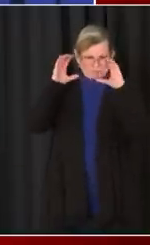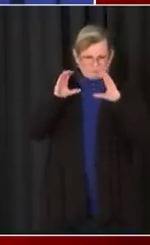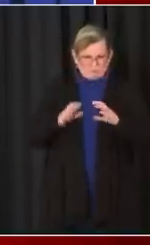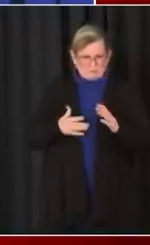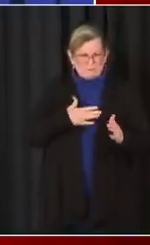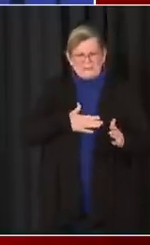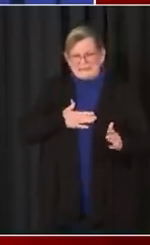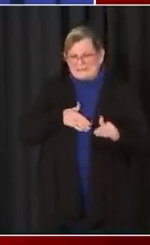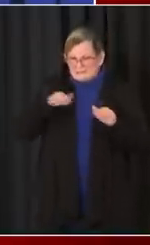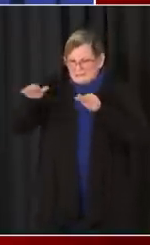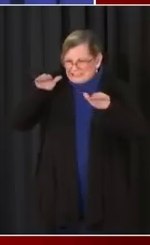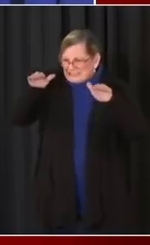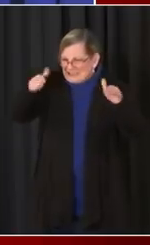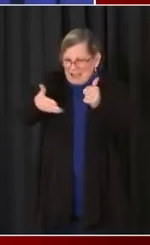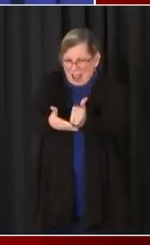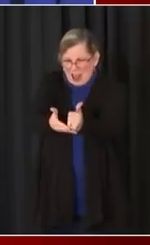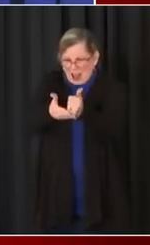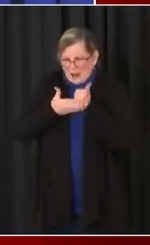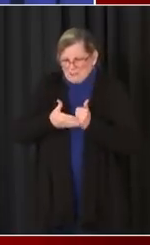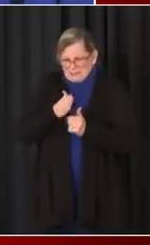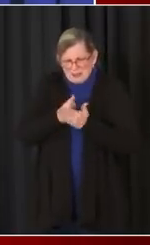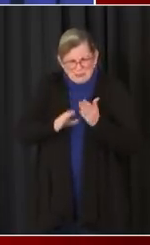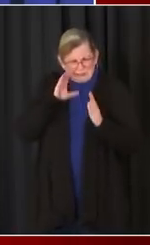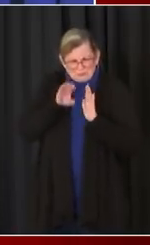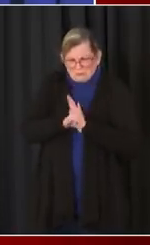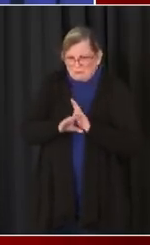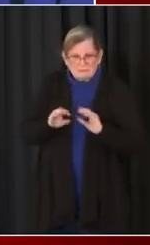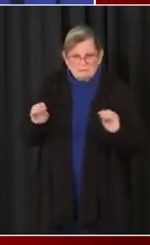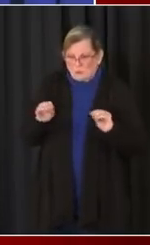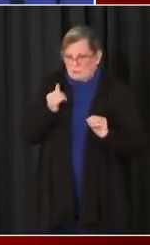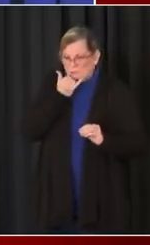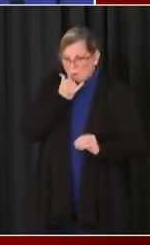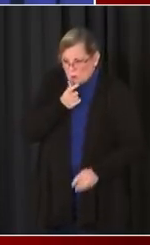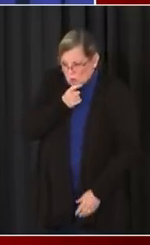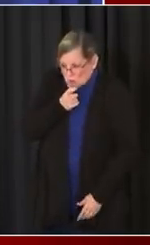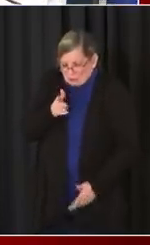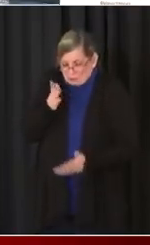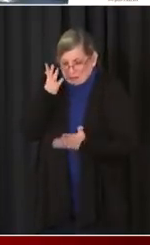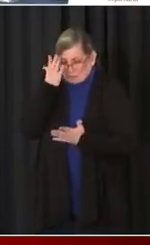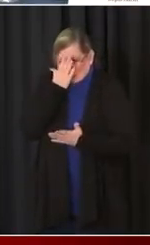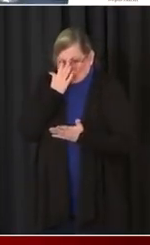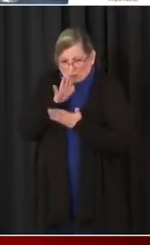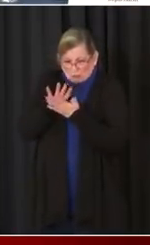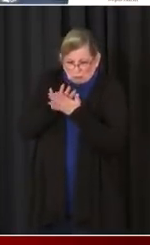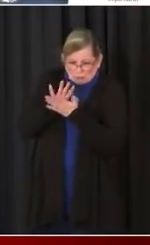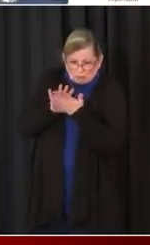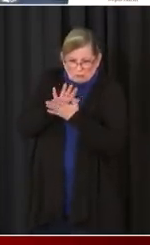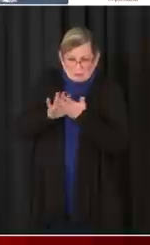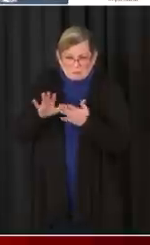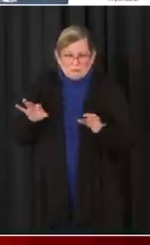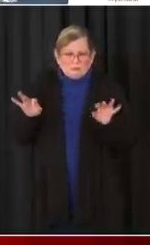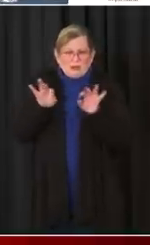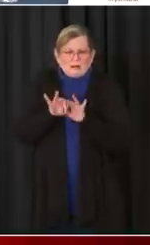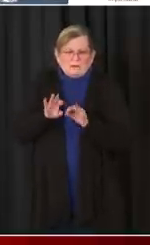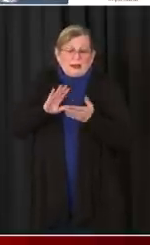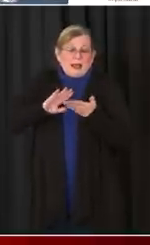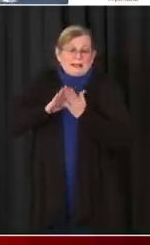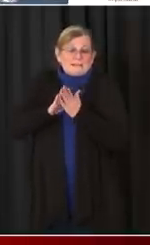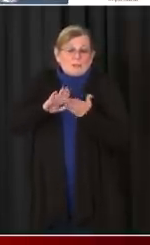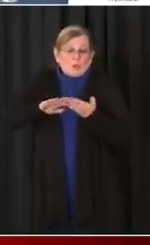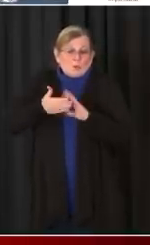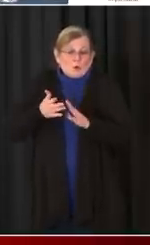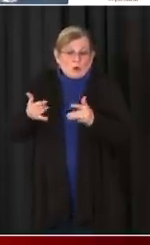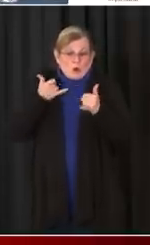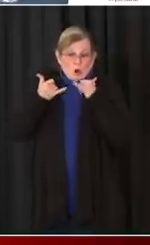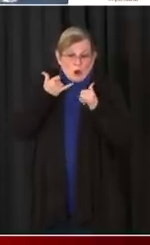in and help. These are clear images. Some of these images, there's no mistake about who some of these people are. So we're asking our communities to call in, whether